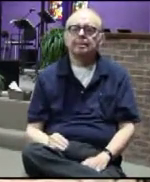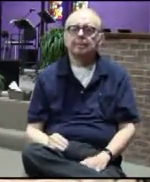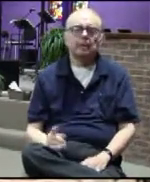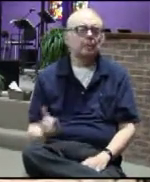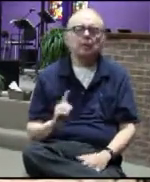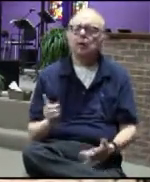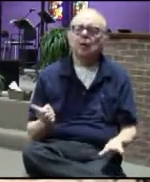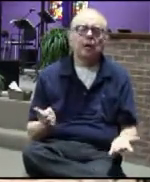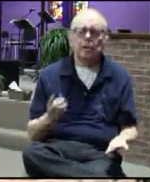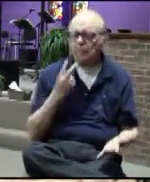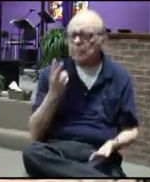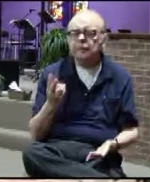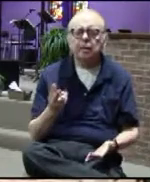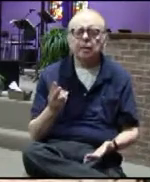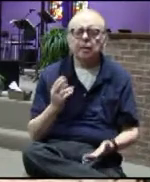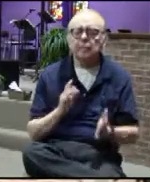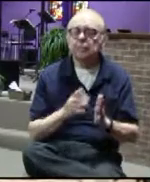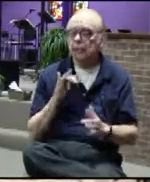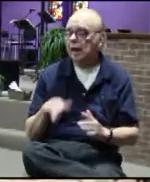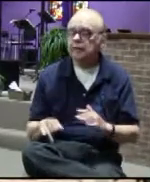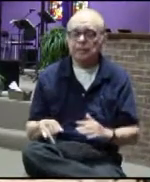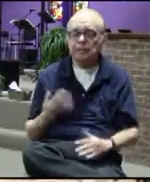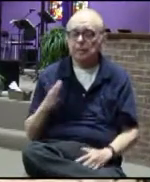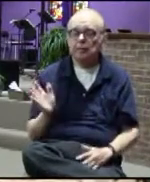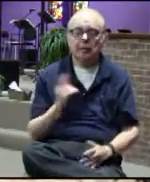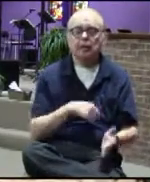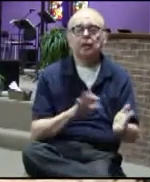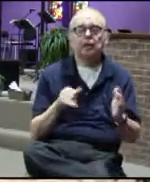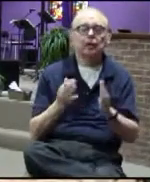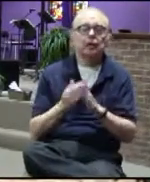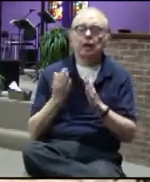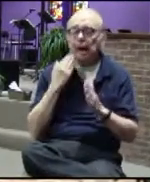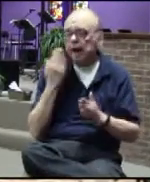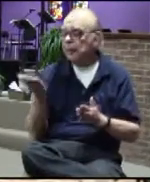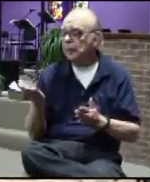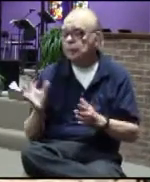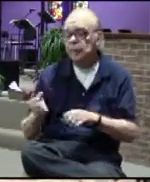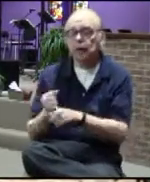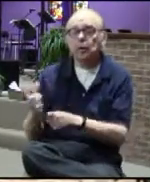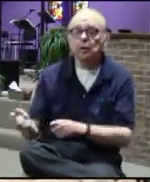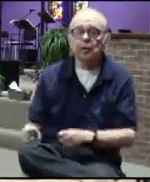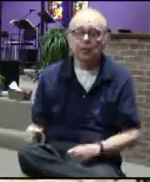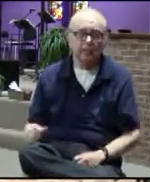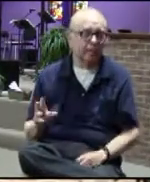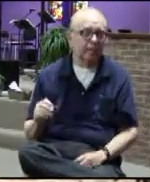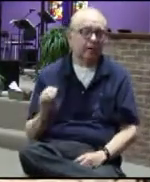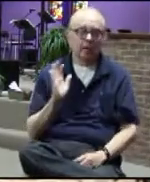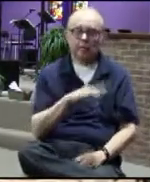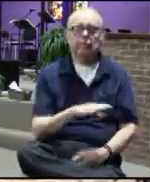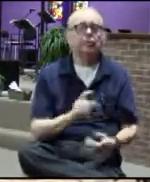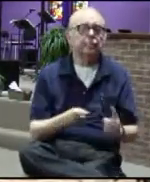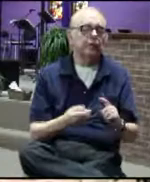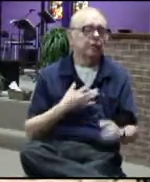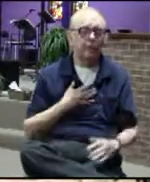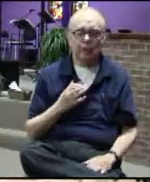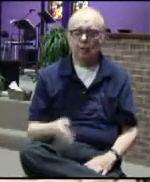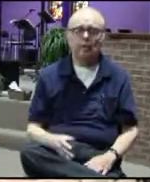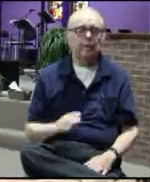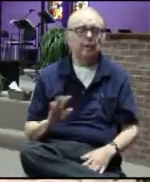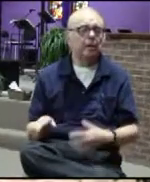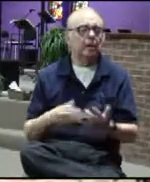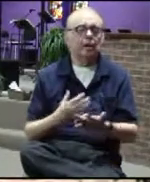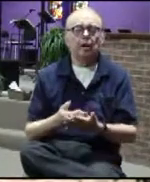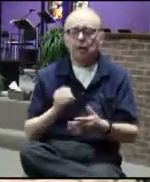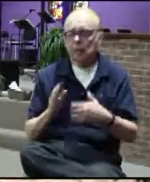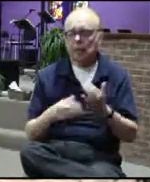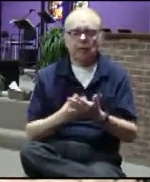Well where did we see him last? I don't know. We were back in Jerusalem. I thought you had hold of him. No, that was your turn to watch him. I've been watching him all